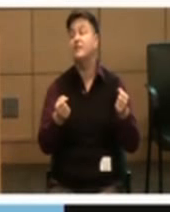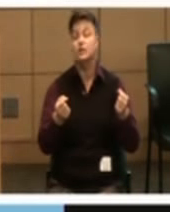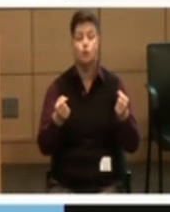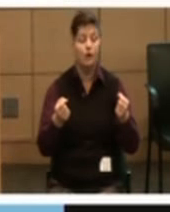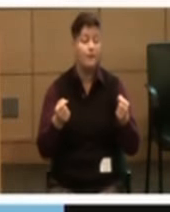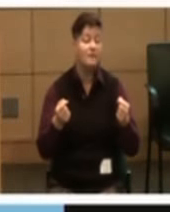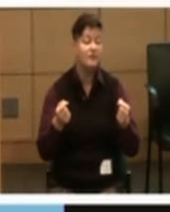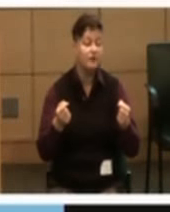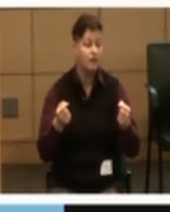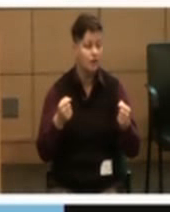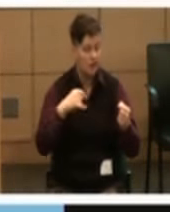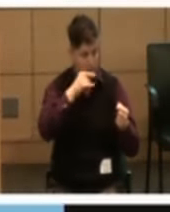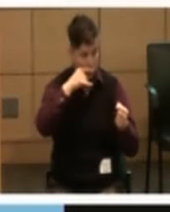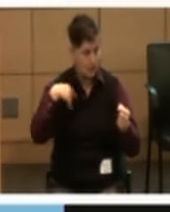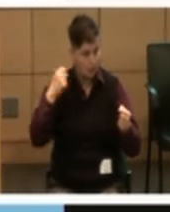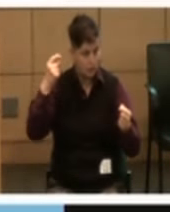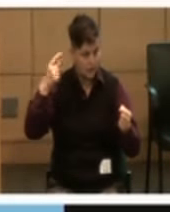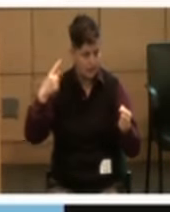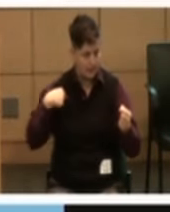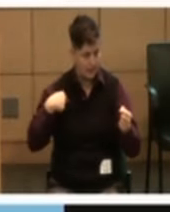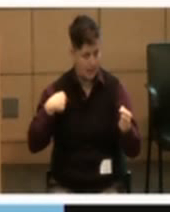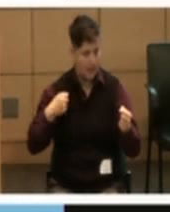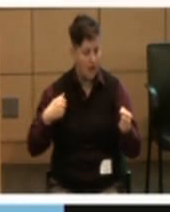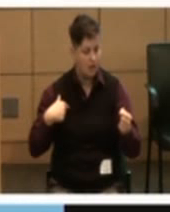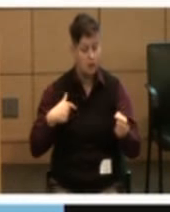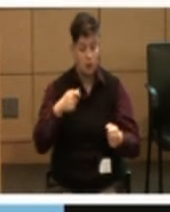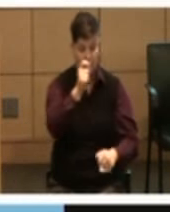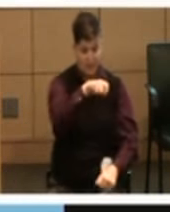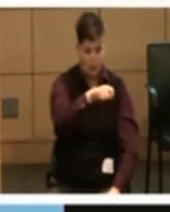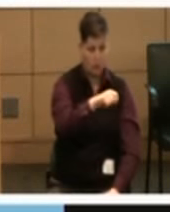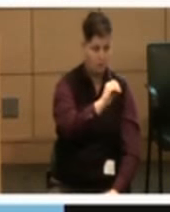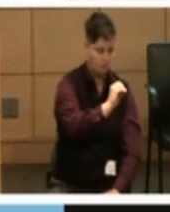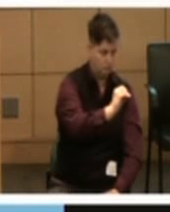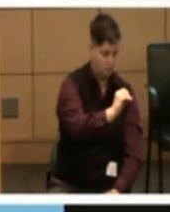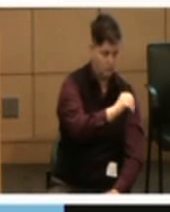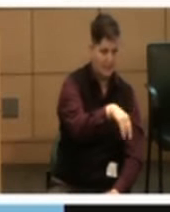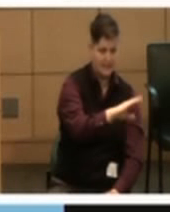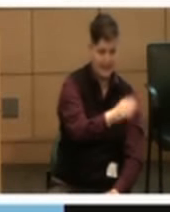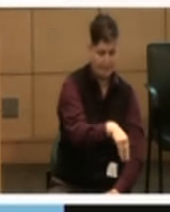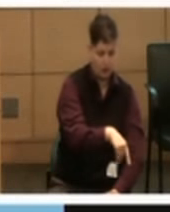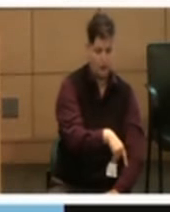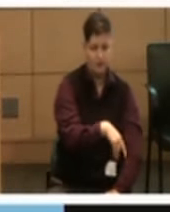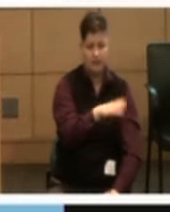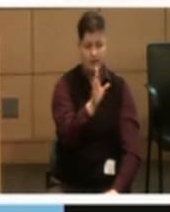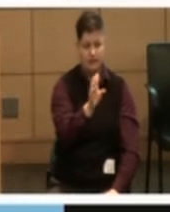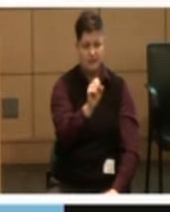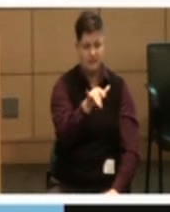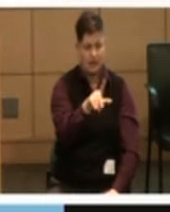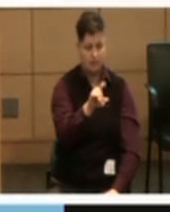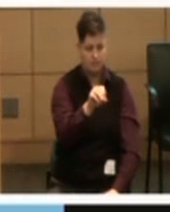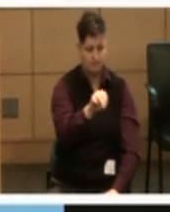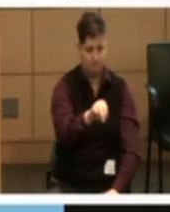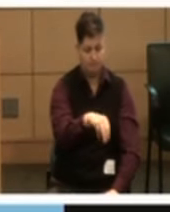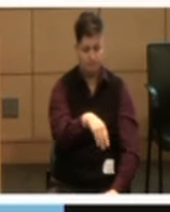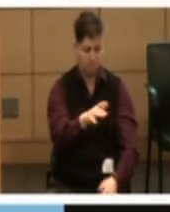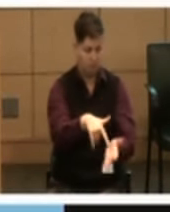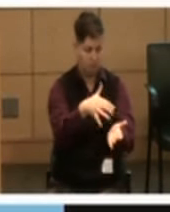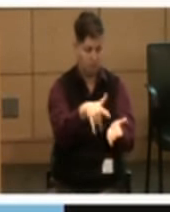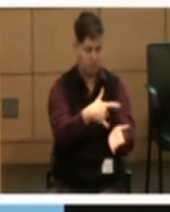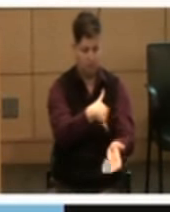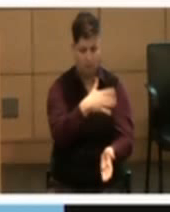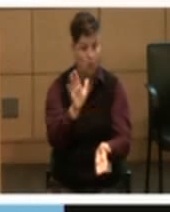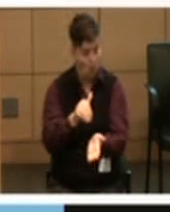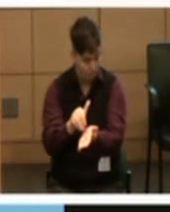circle 0 to 4 to represent never, seldom, sometimes, often, or always they understand me. And then we